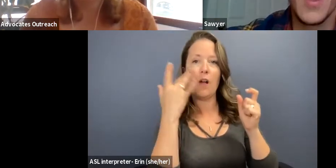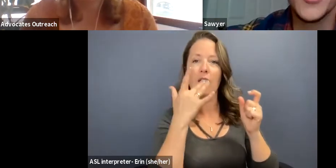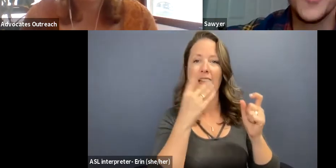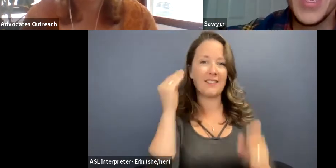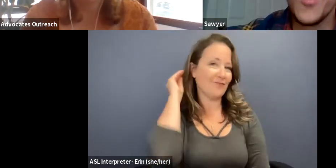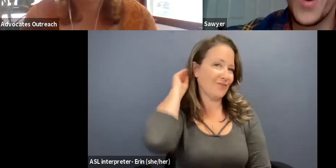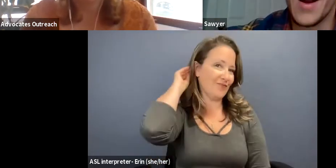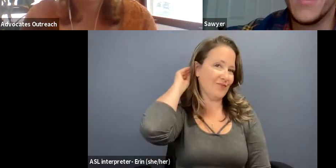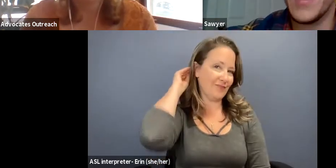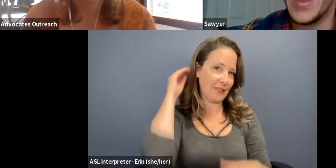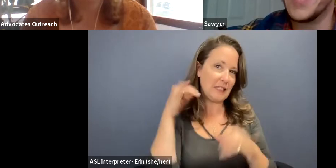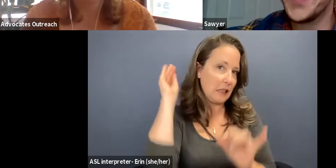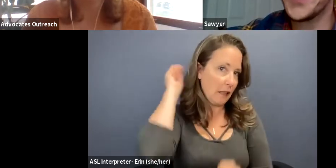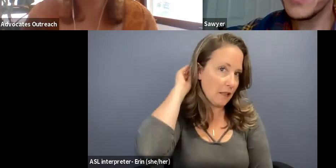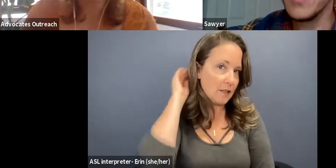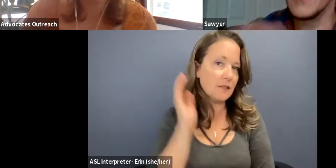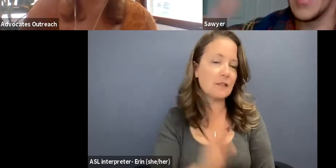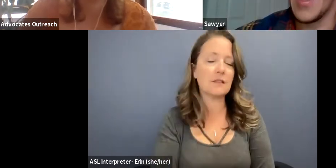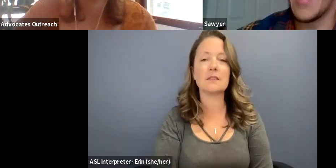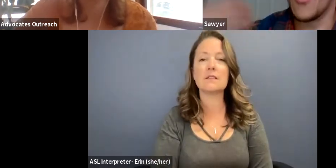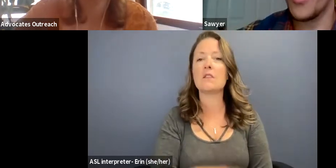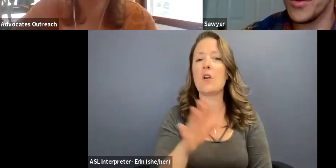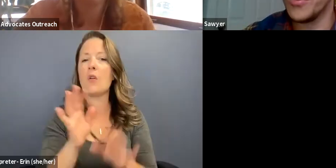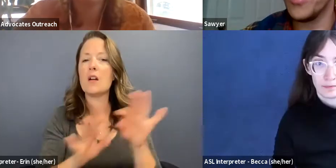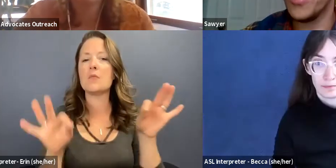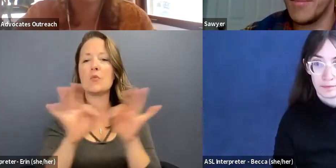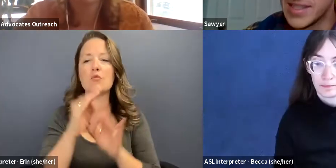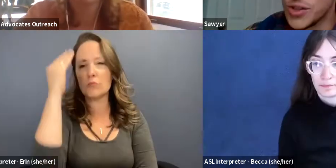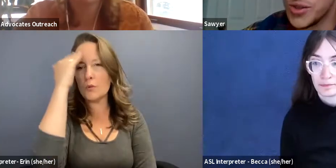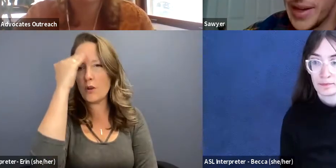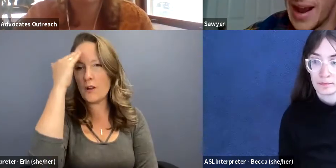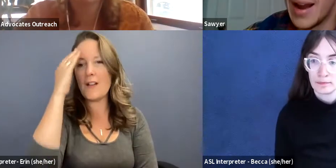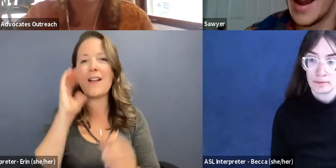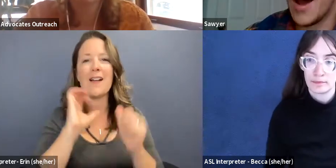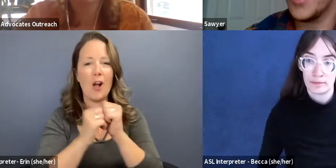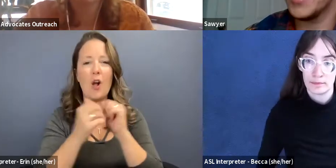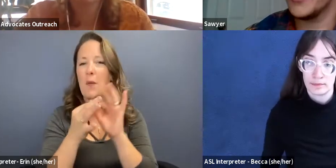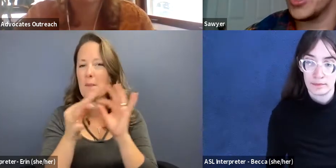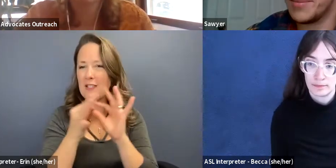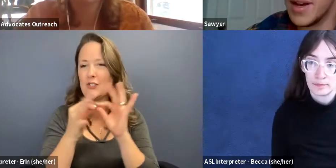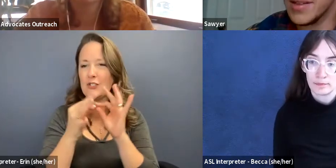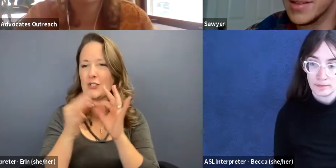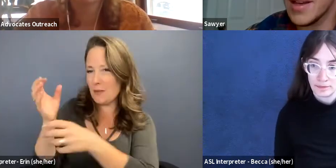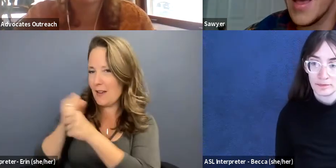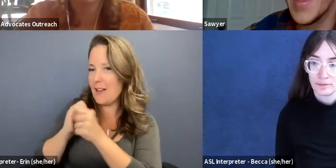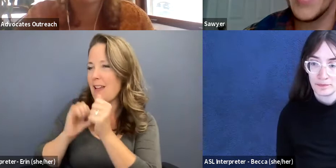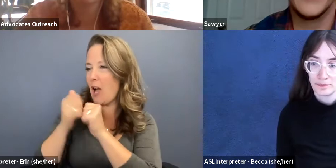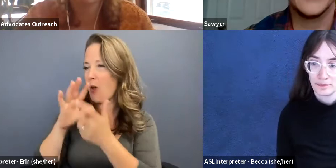Okay. Someone's parent was a nurse and talked about sex as if it was normal.